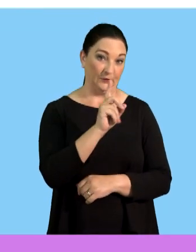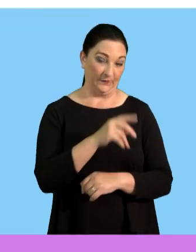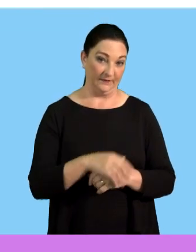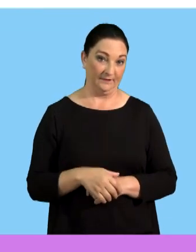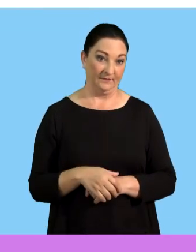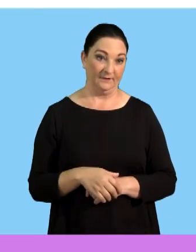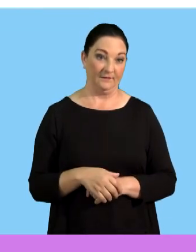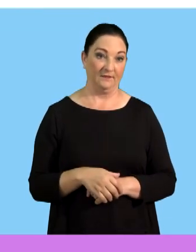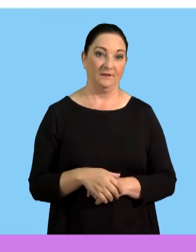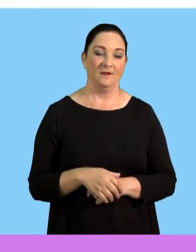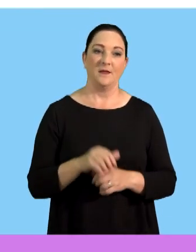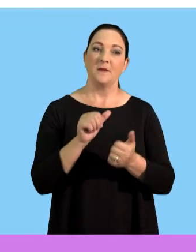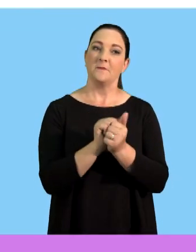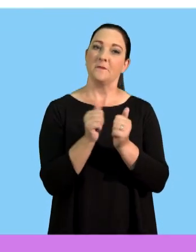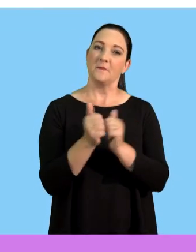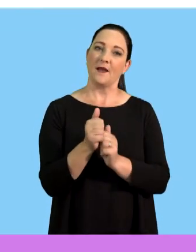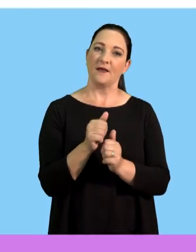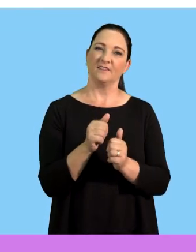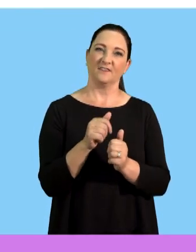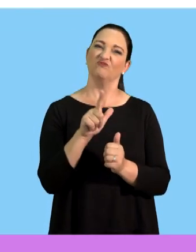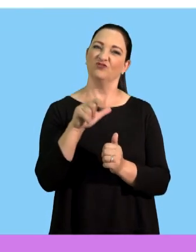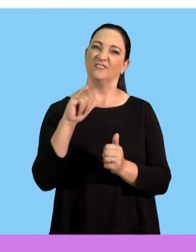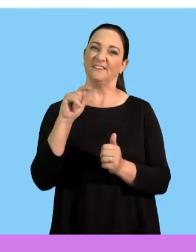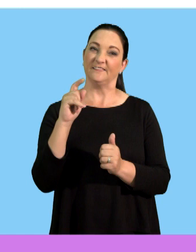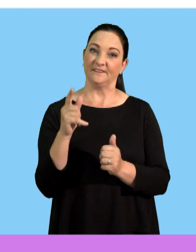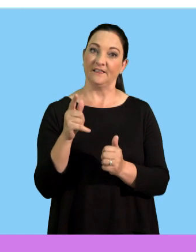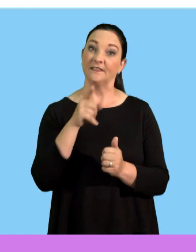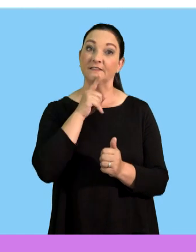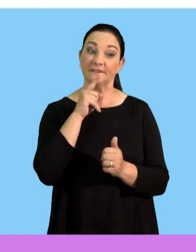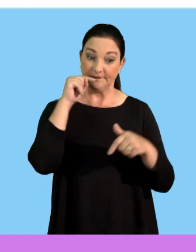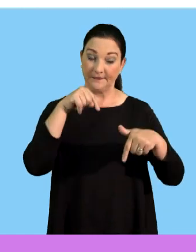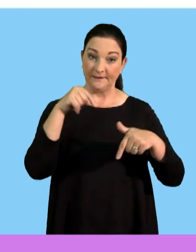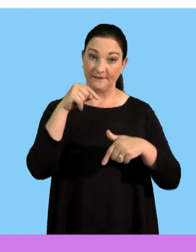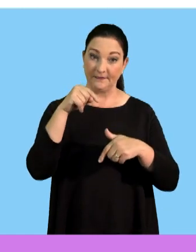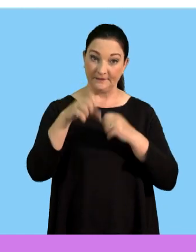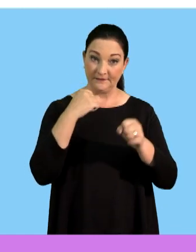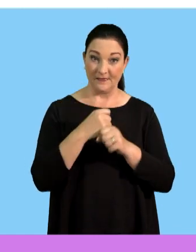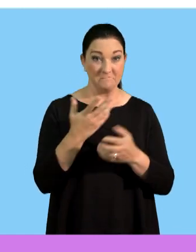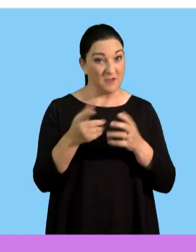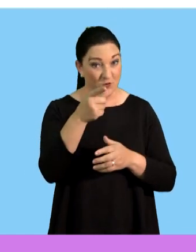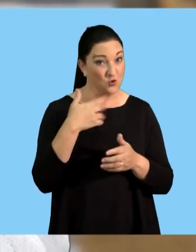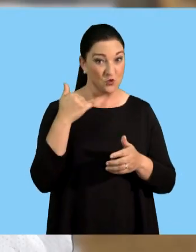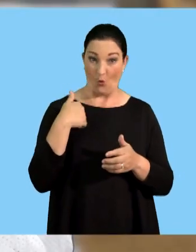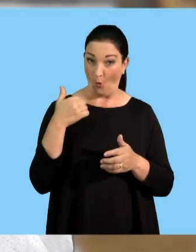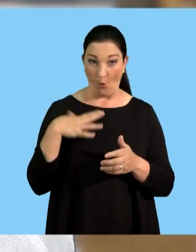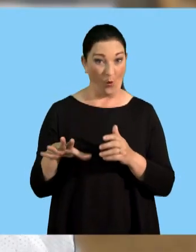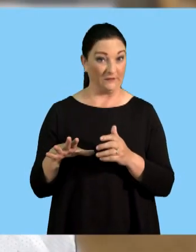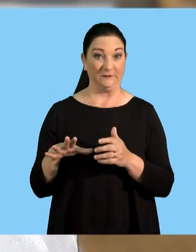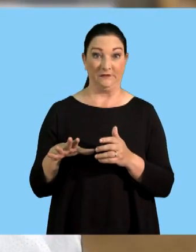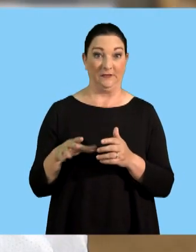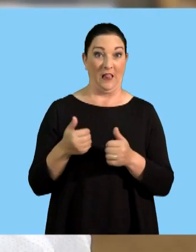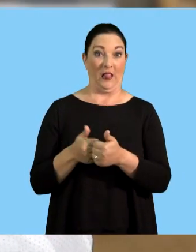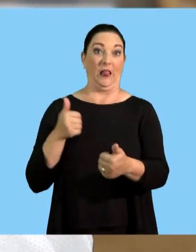to question number C. You will have a mathematical literacy test this year. Sure, I'm sure all of you would like to run away from it,